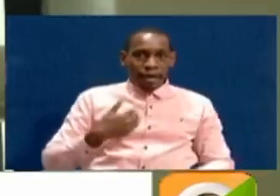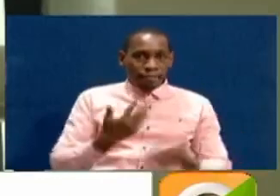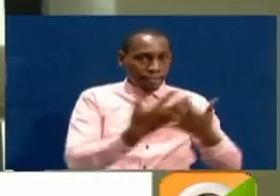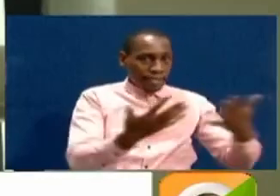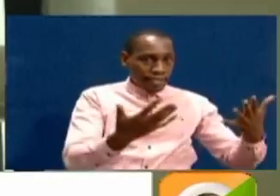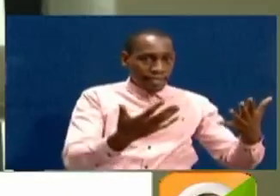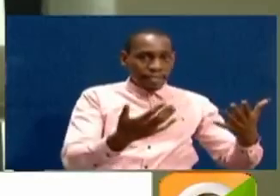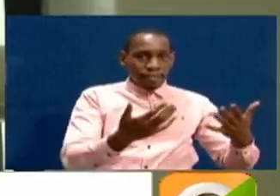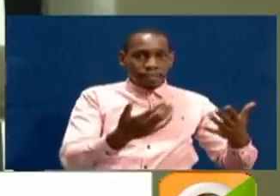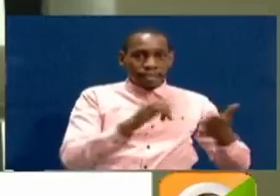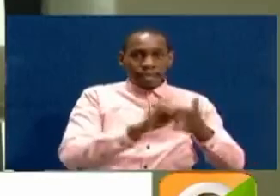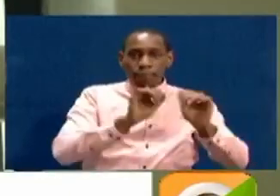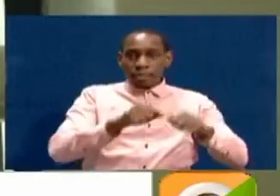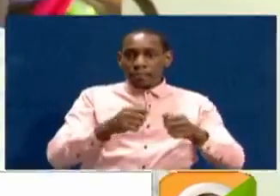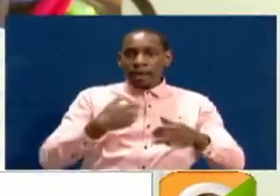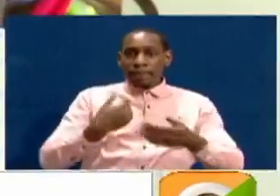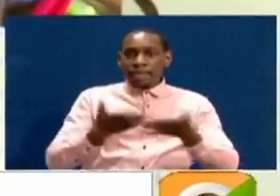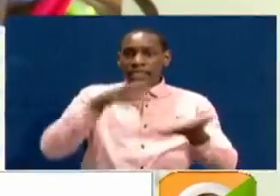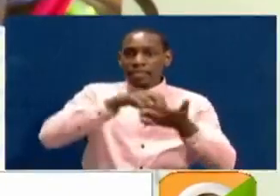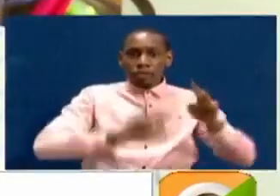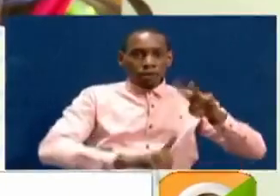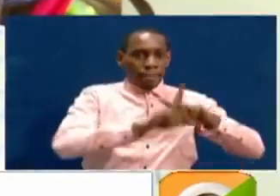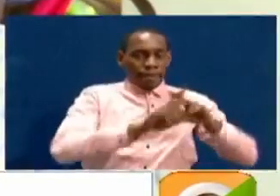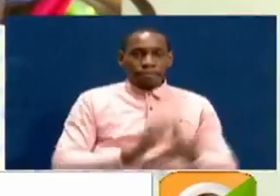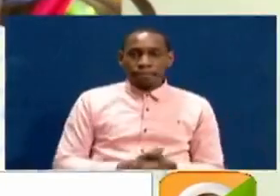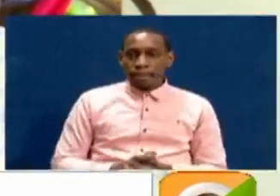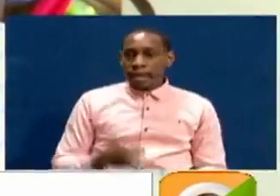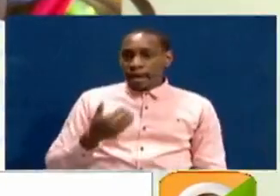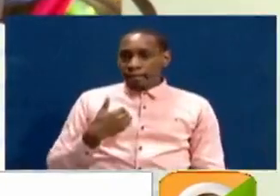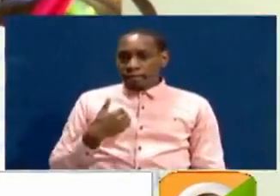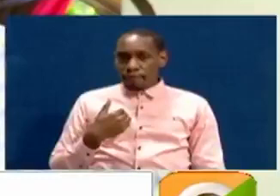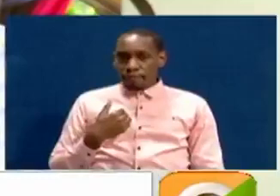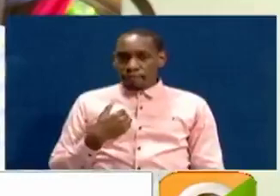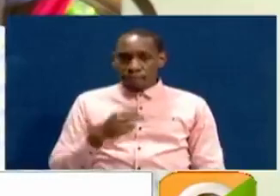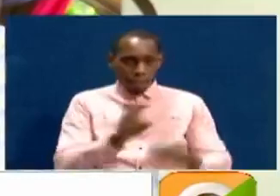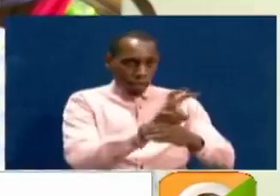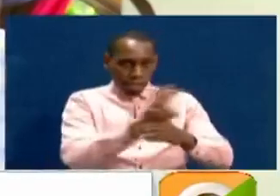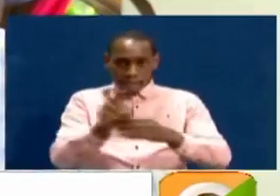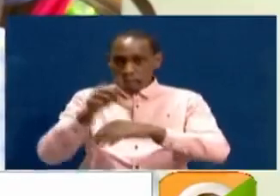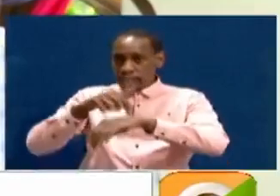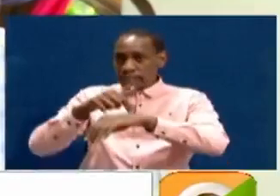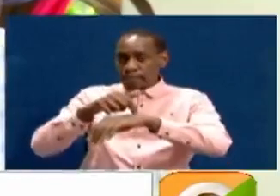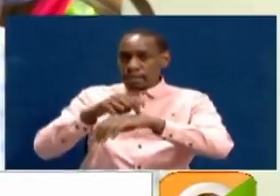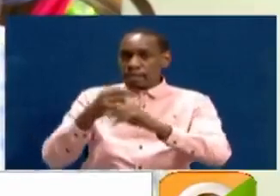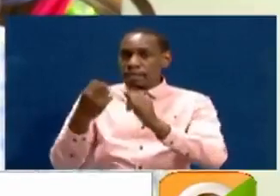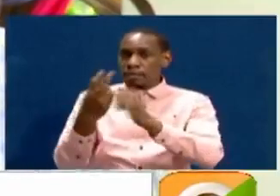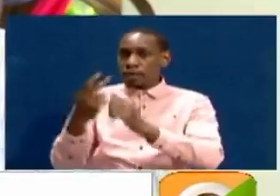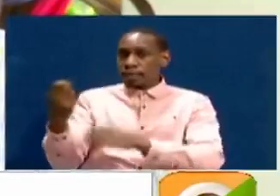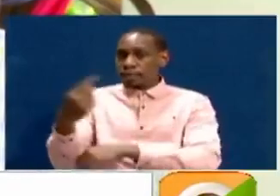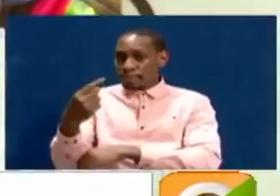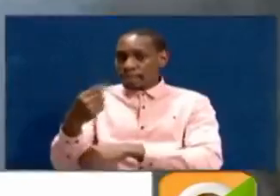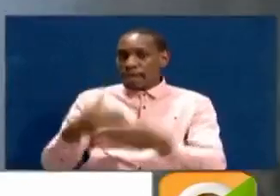resuscitation equipment just in case of any eventuality. In this study, we have a follow-up. We call it a follow-up period of 12 months